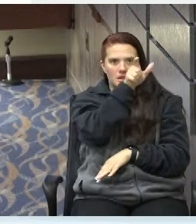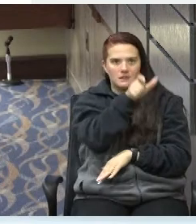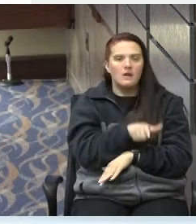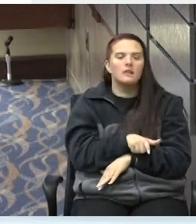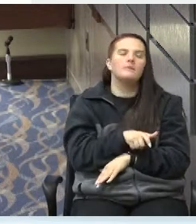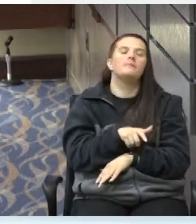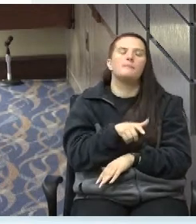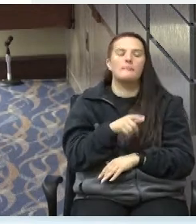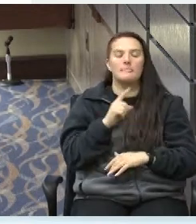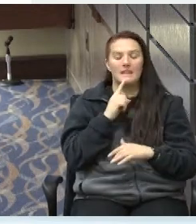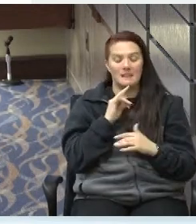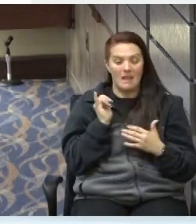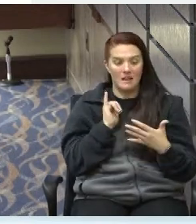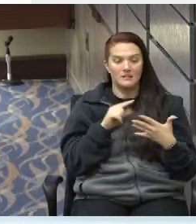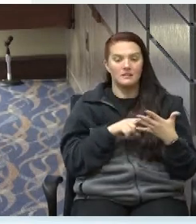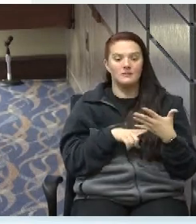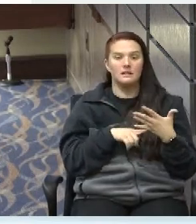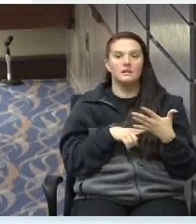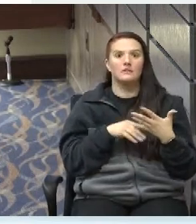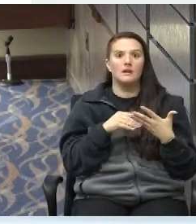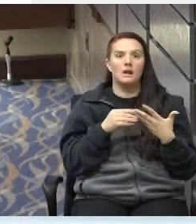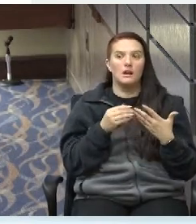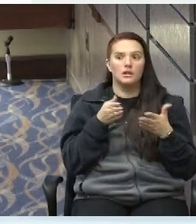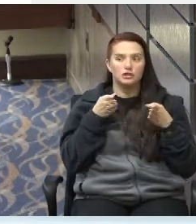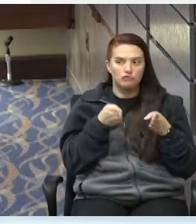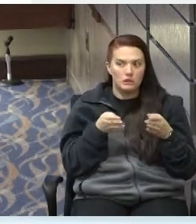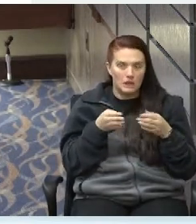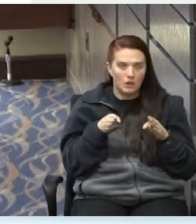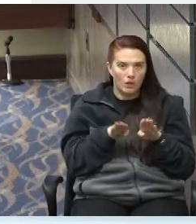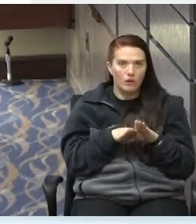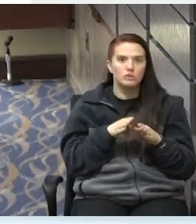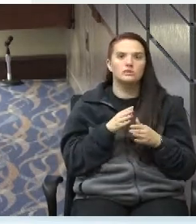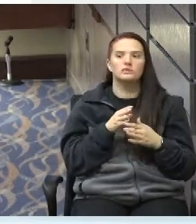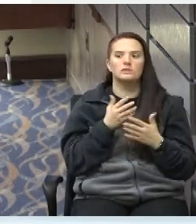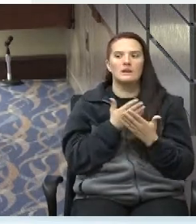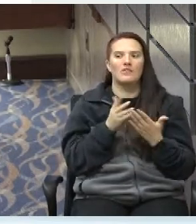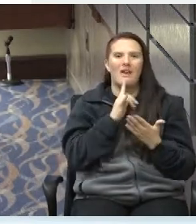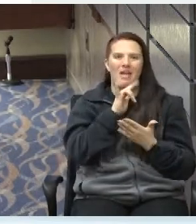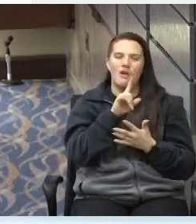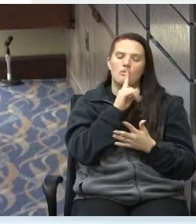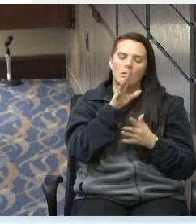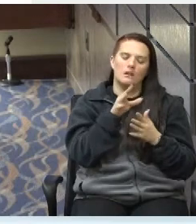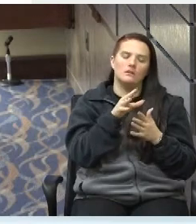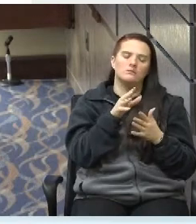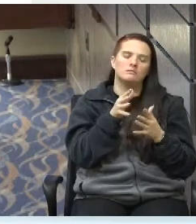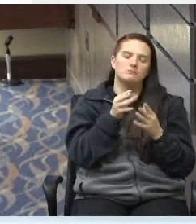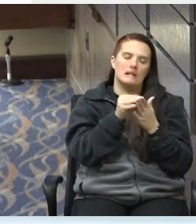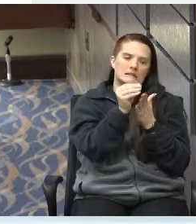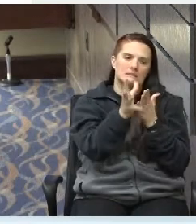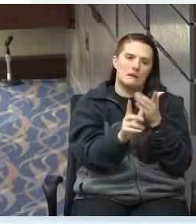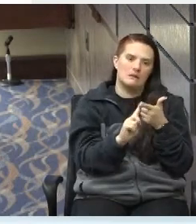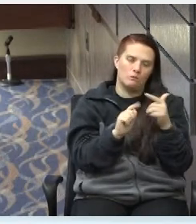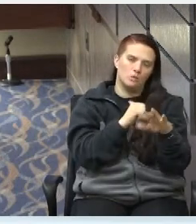that go as far as full street closures, and things like that are fairly expensive to implement.